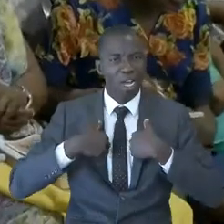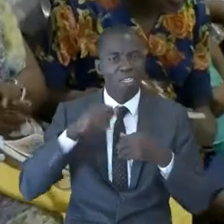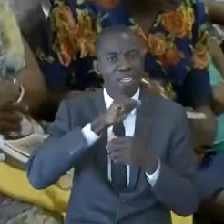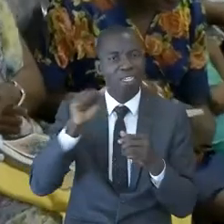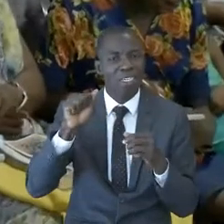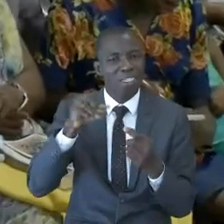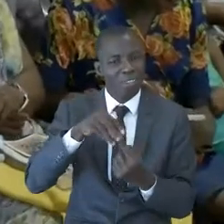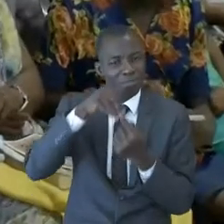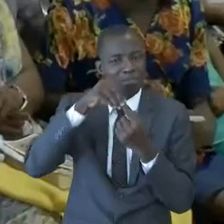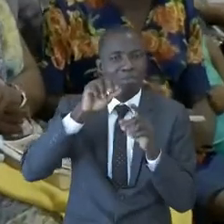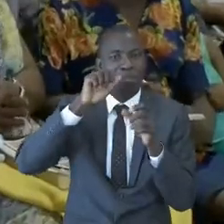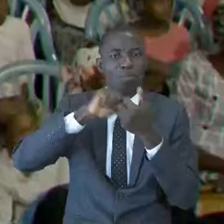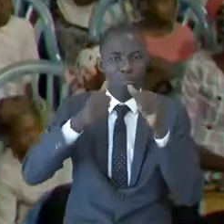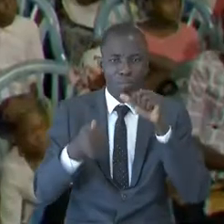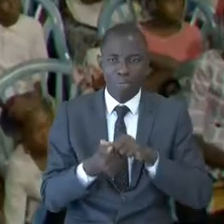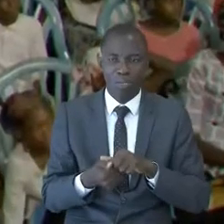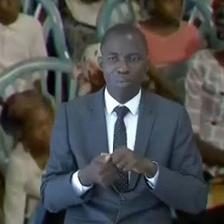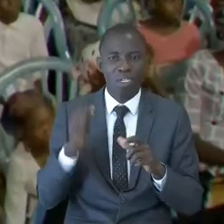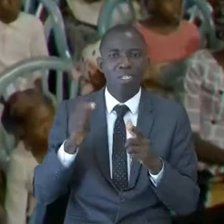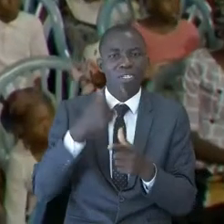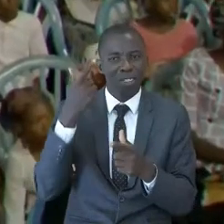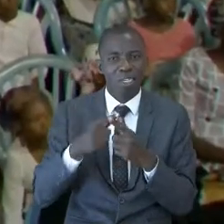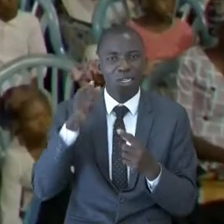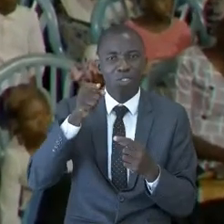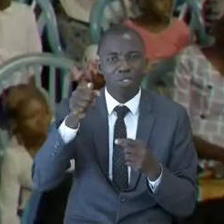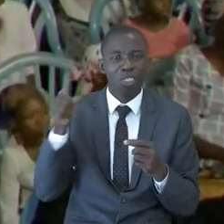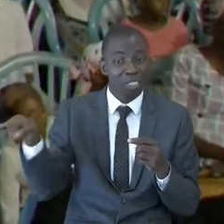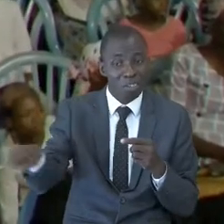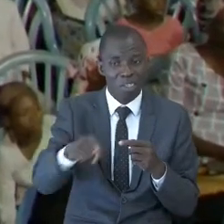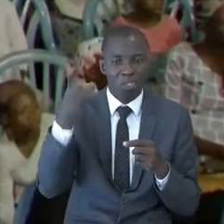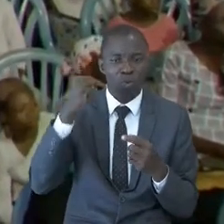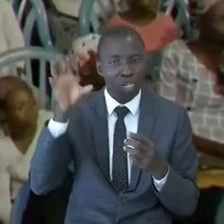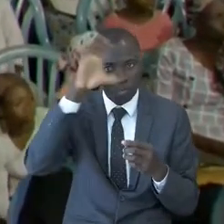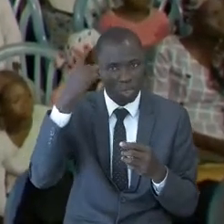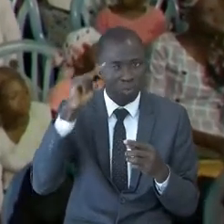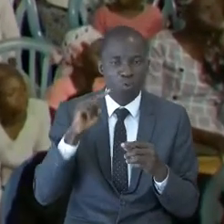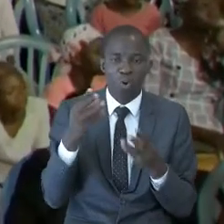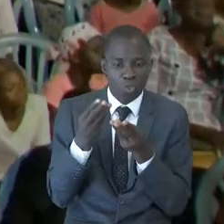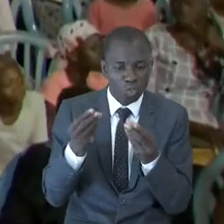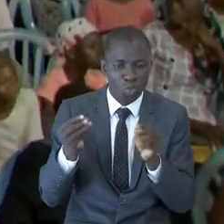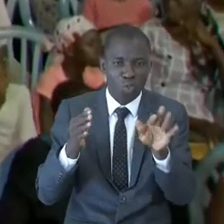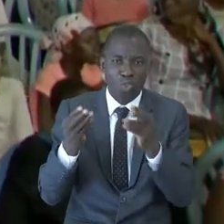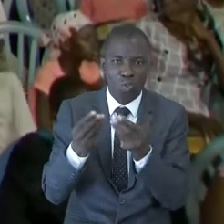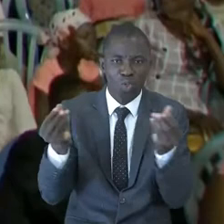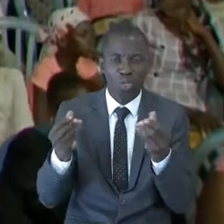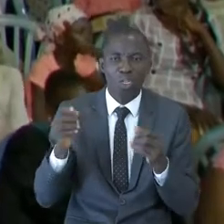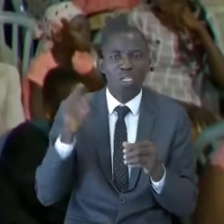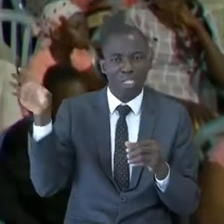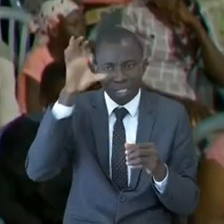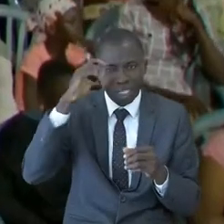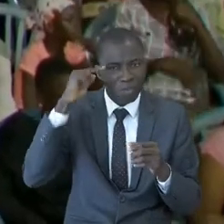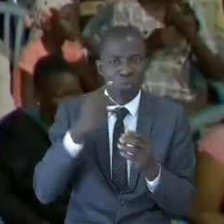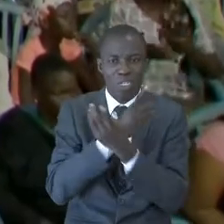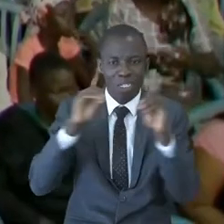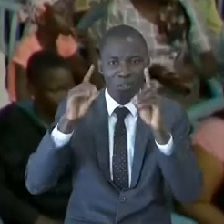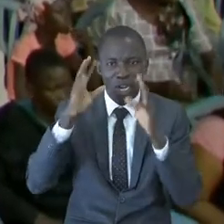peculiar problem, and you were looking for solution. You were looking for a deliverer, a